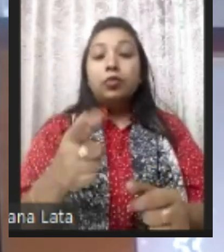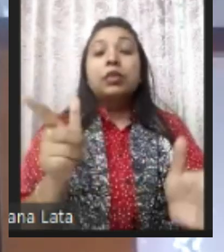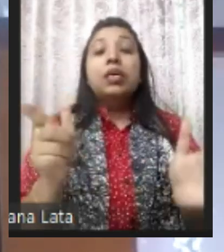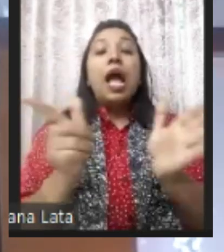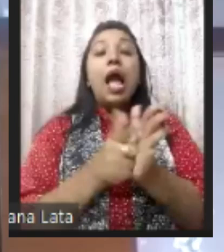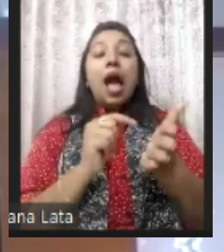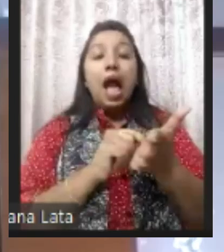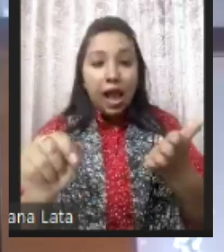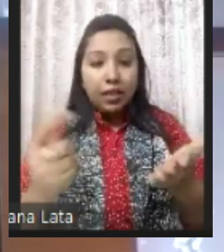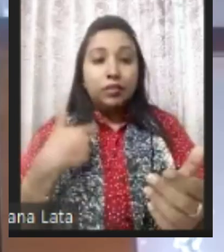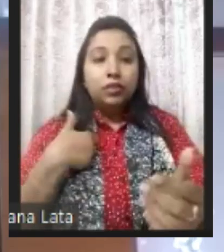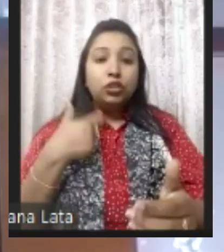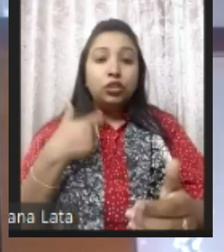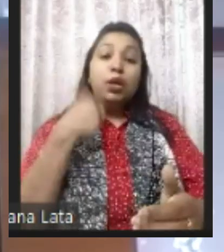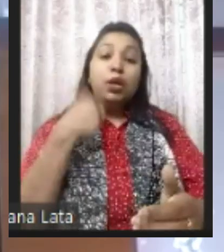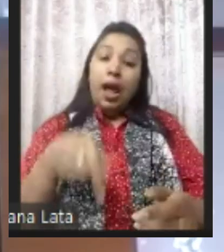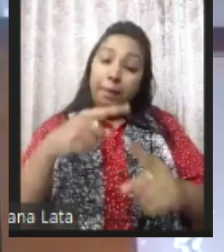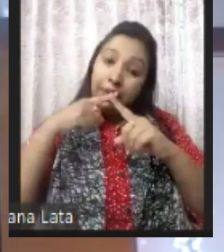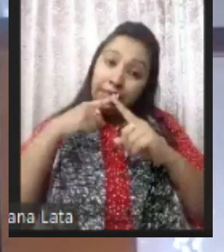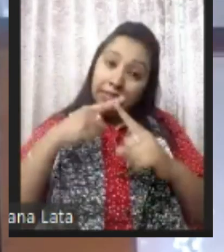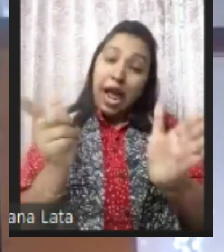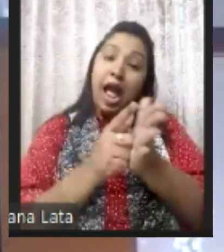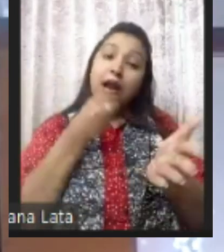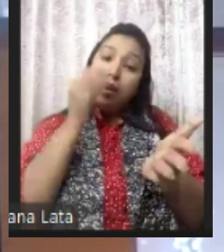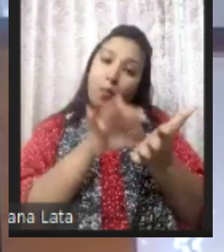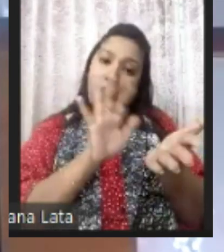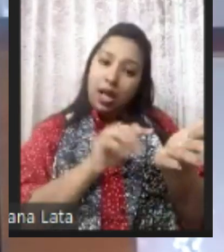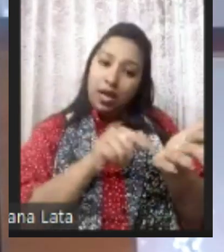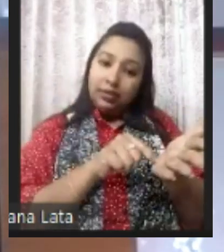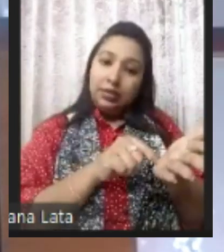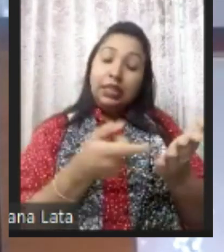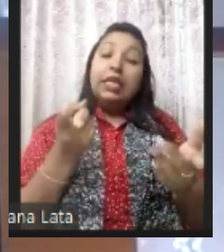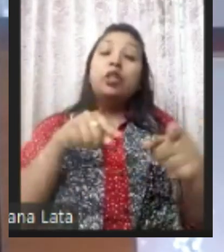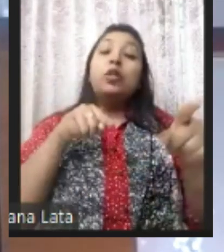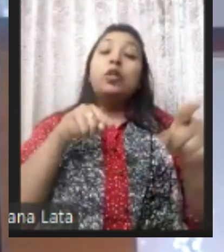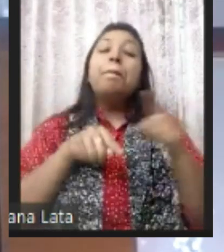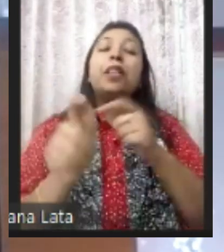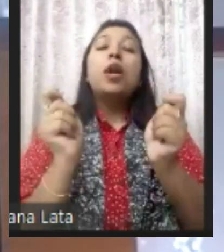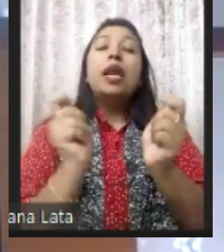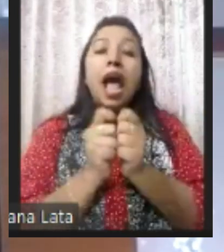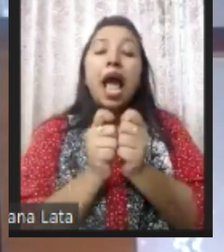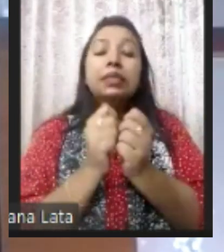commitment, we have legal commitment, we have policies, but what are the implementation? If you look at the